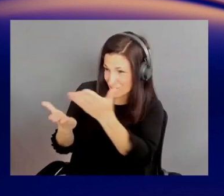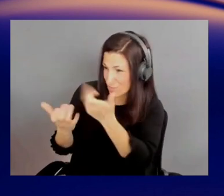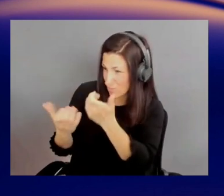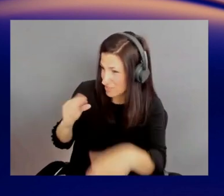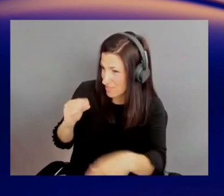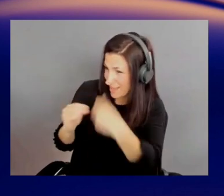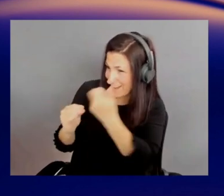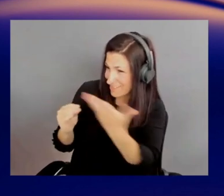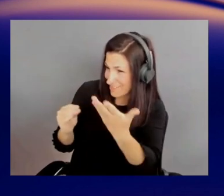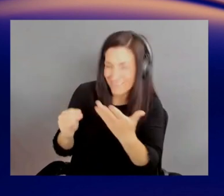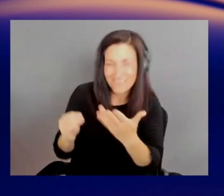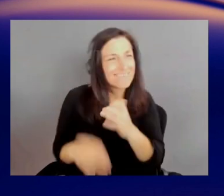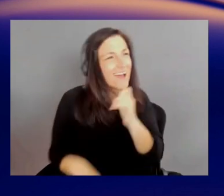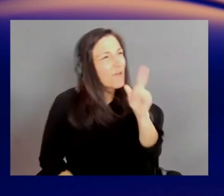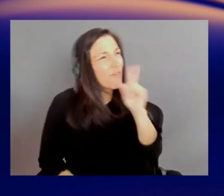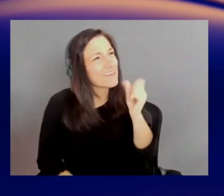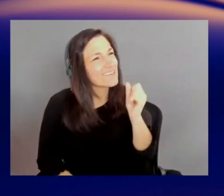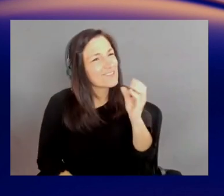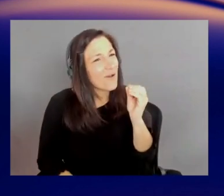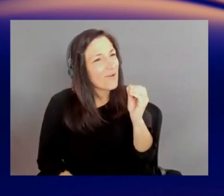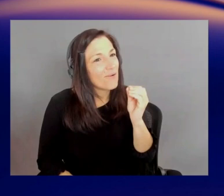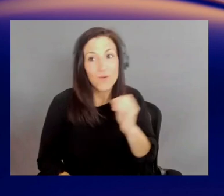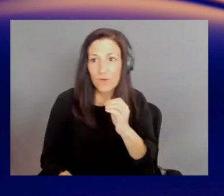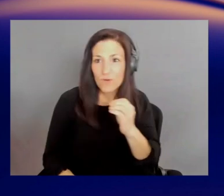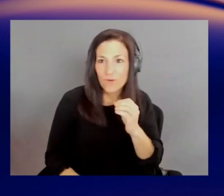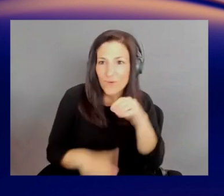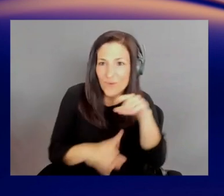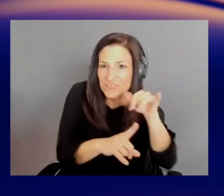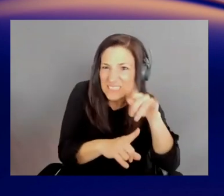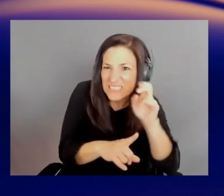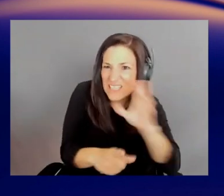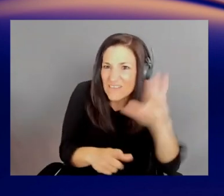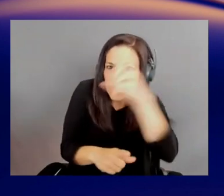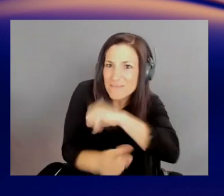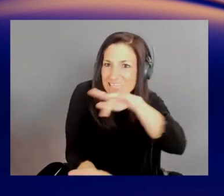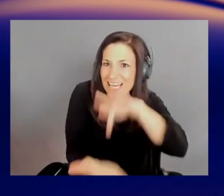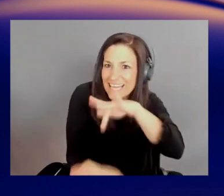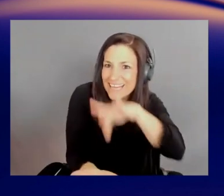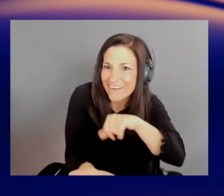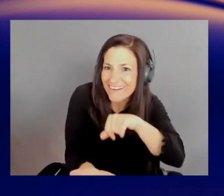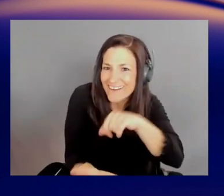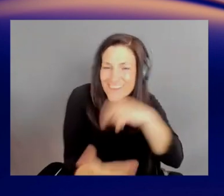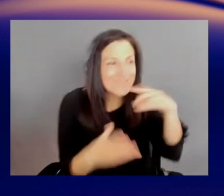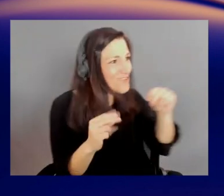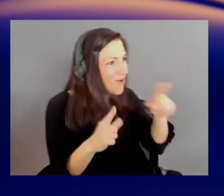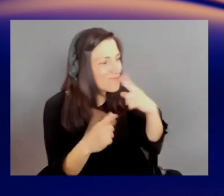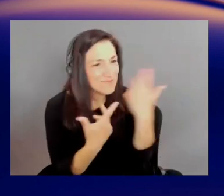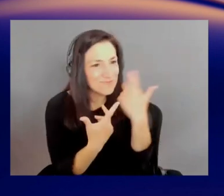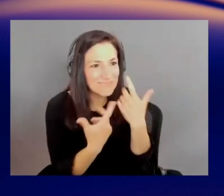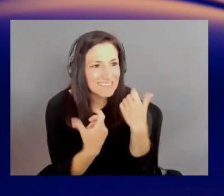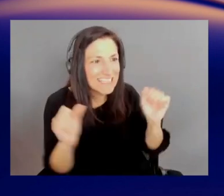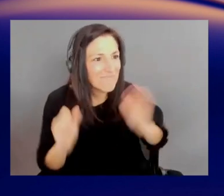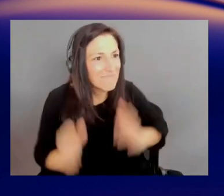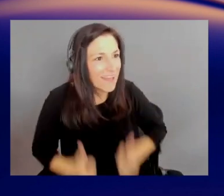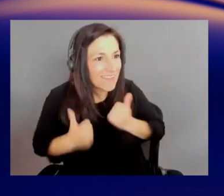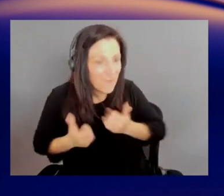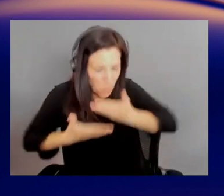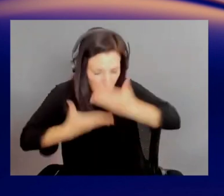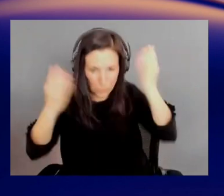so. Did I miss a click? I think so. Did you miss a click? No. did great. Steve pass the test? Honestly, he saved my life because I don't have my laptop with me today.